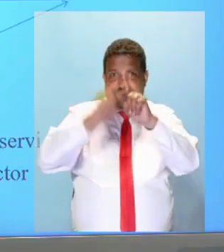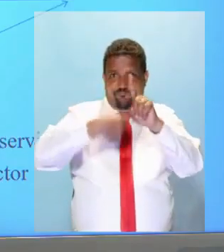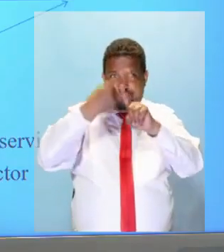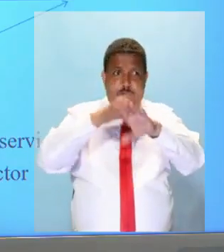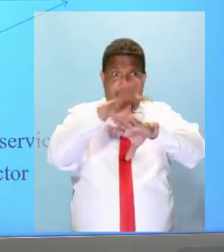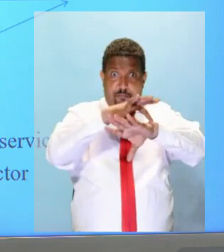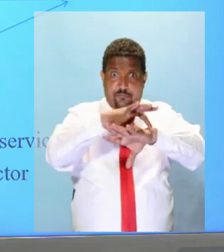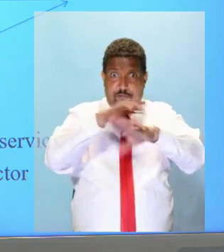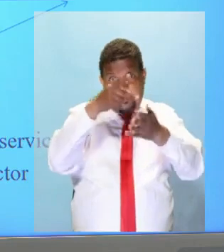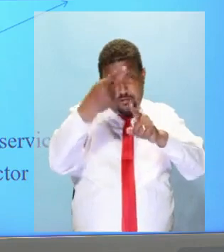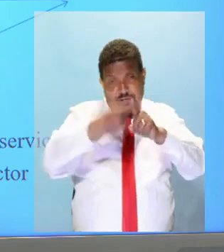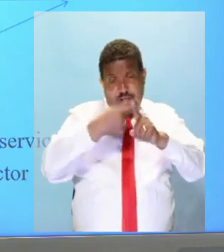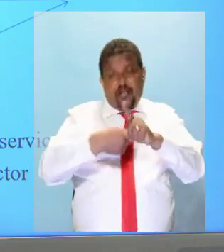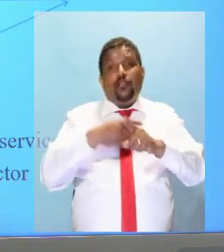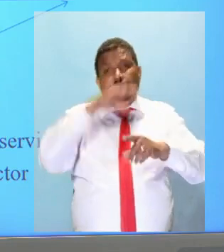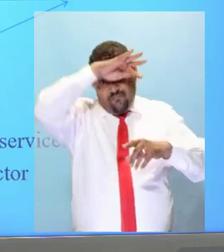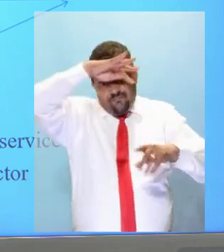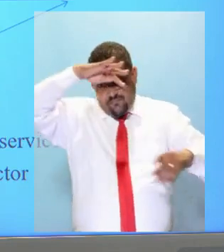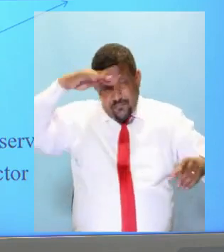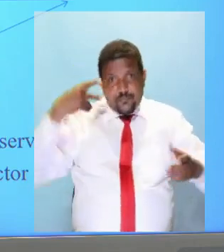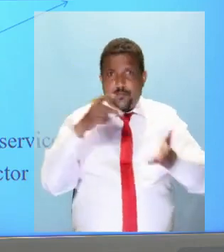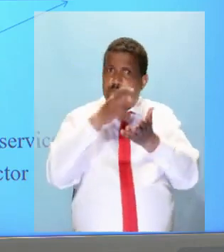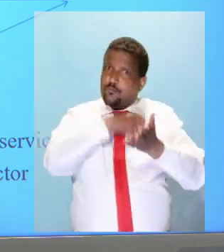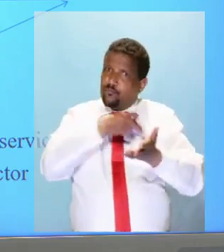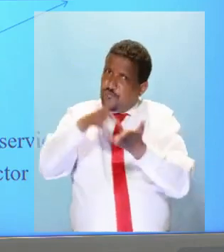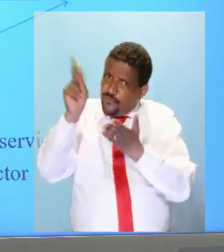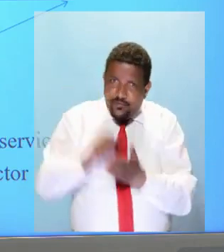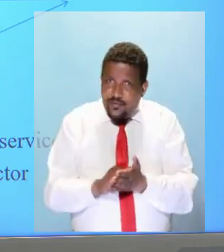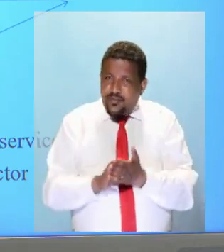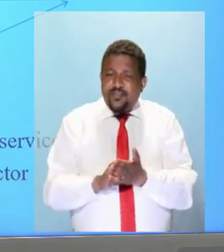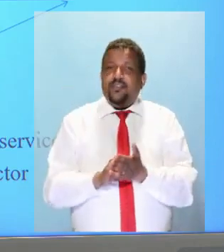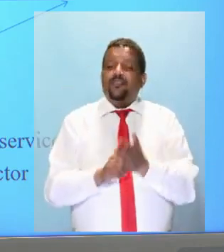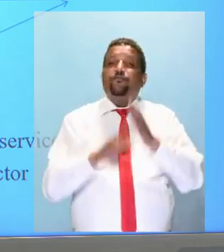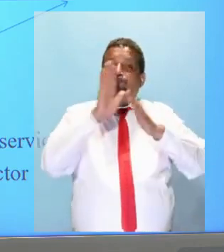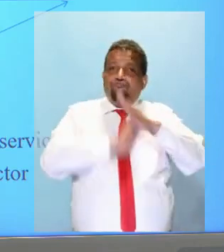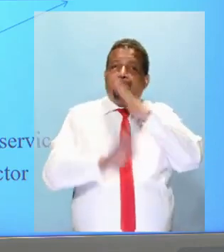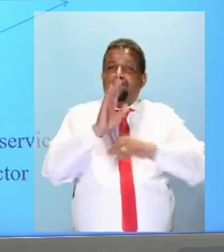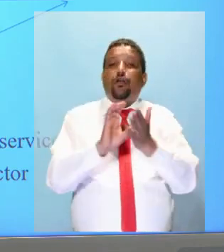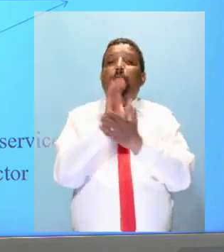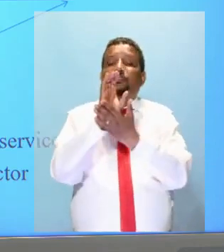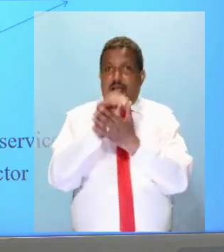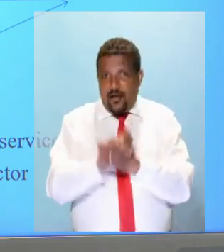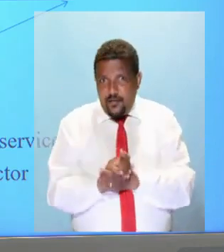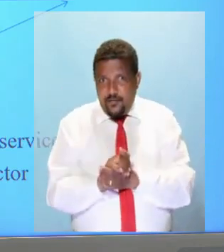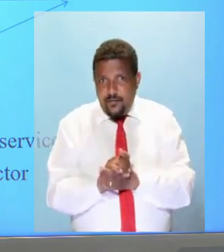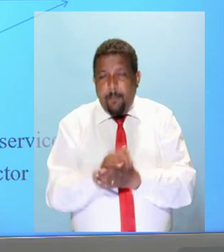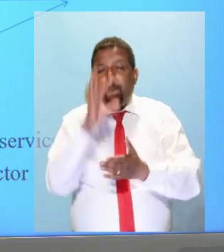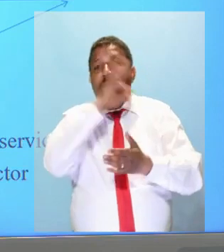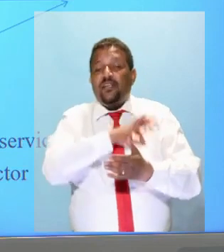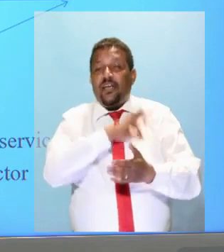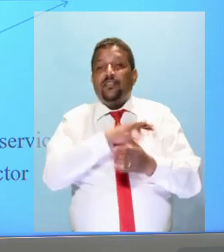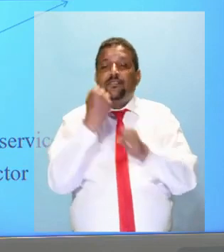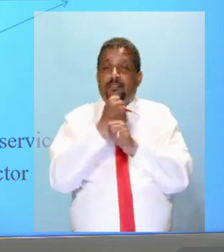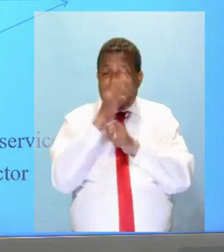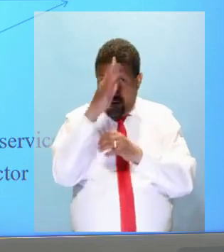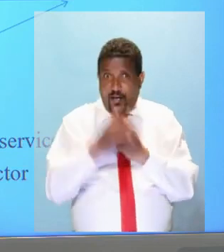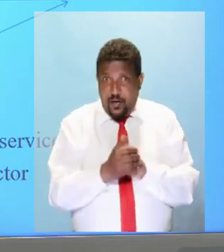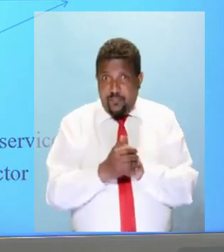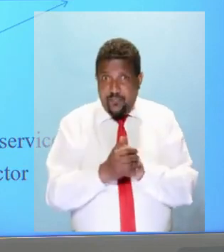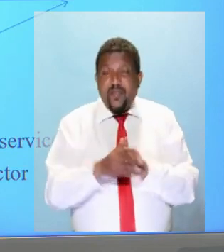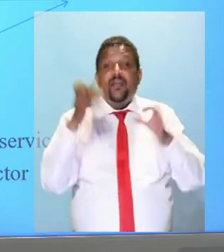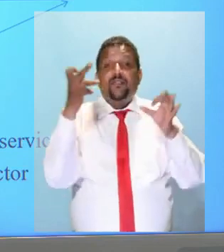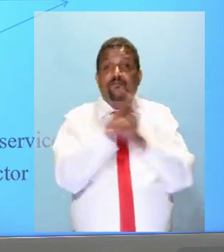the land, wage for the labor, interest for the capital, and profit for the entrepreneurship. When